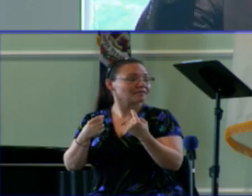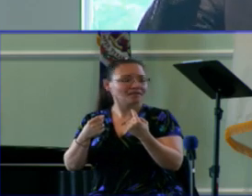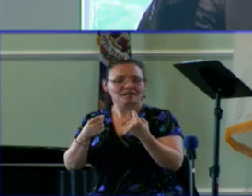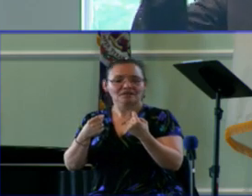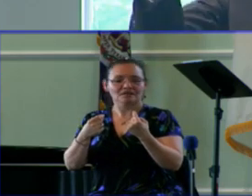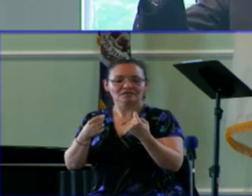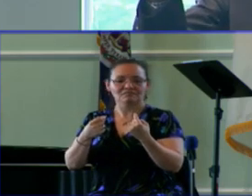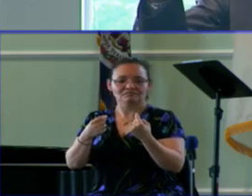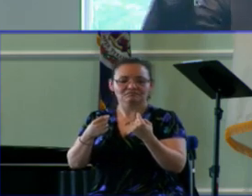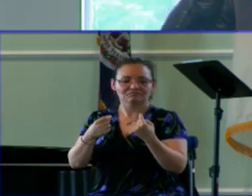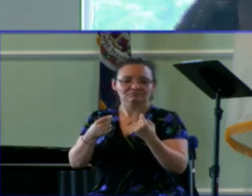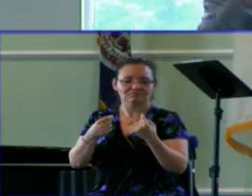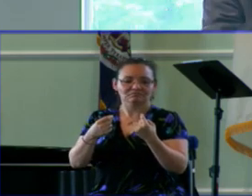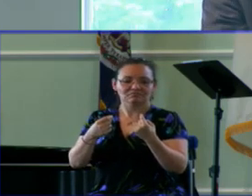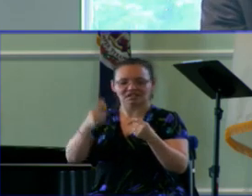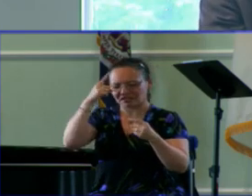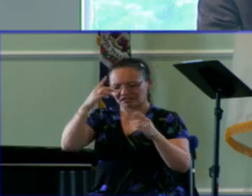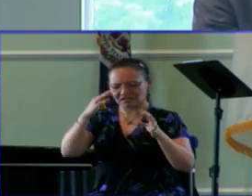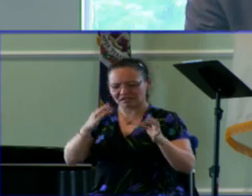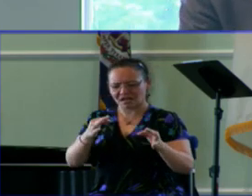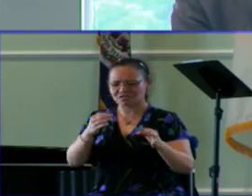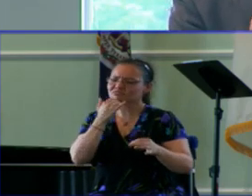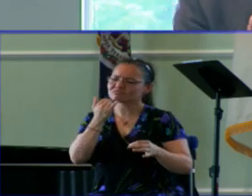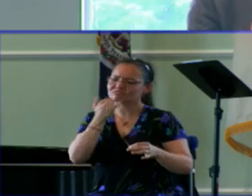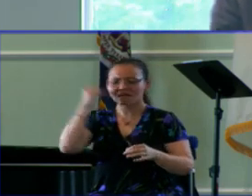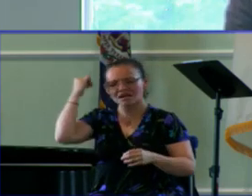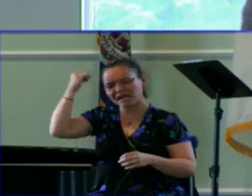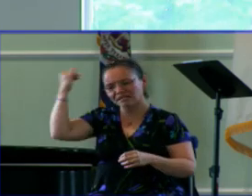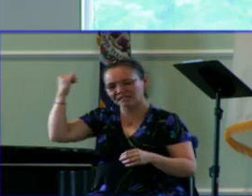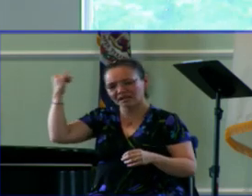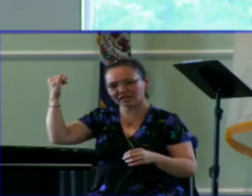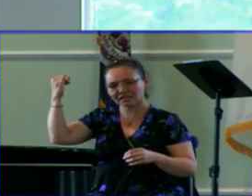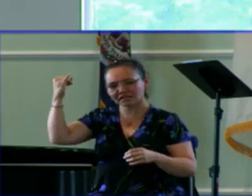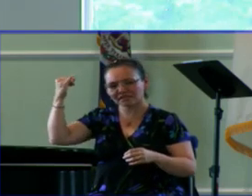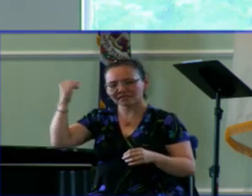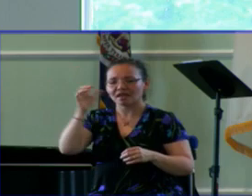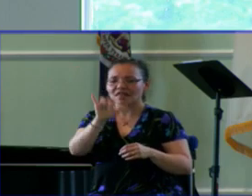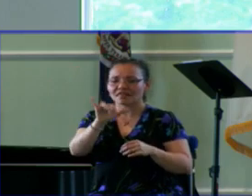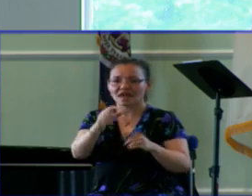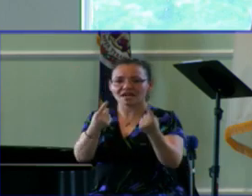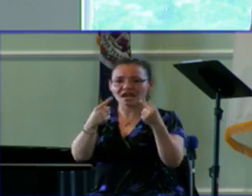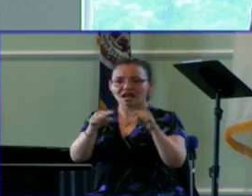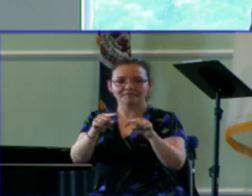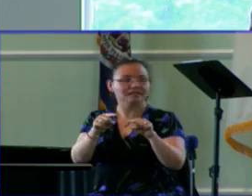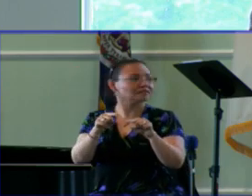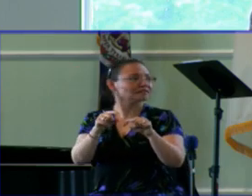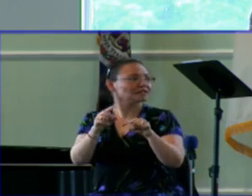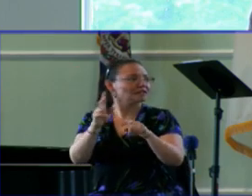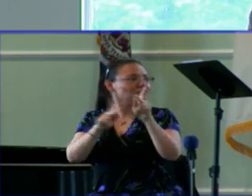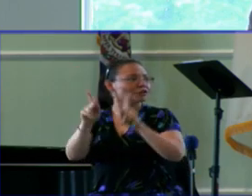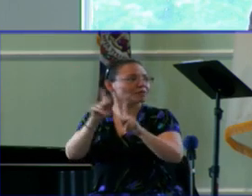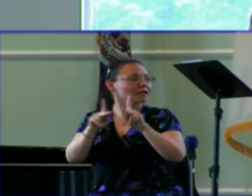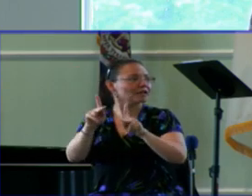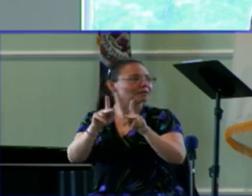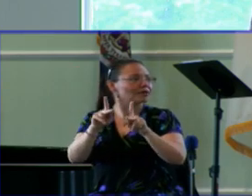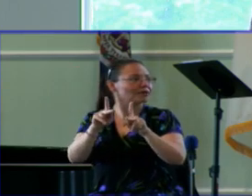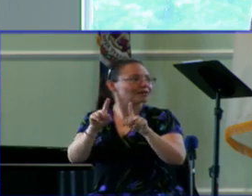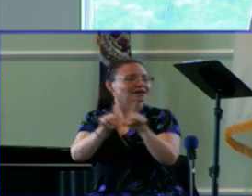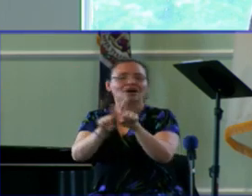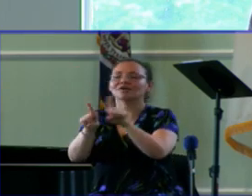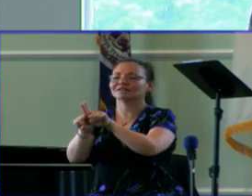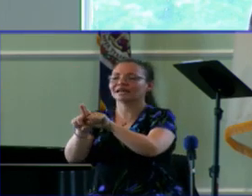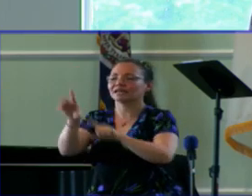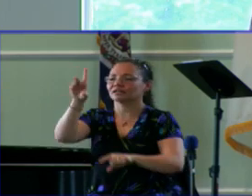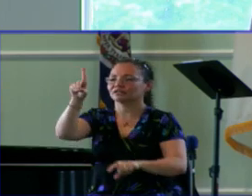wrong conclusions. In fact, that's what happened to Mr. What was his name, the one that started evolution?